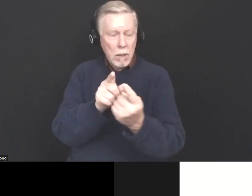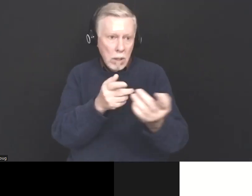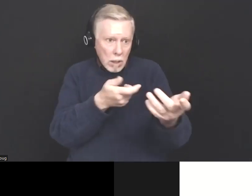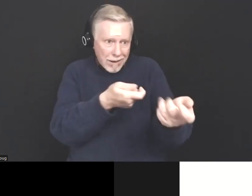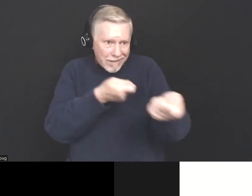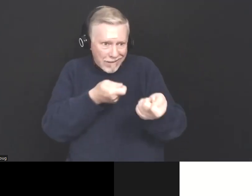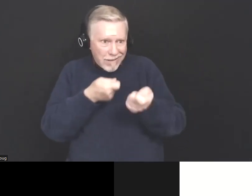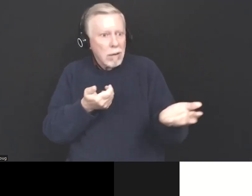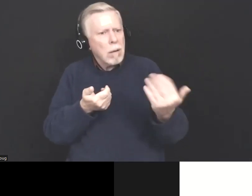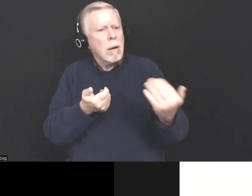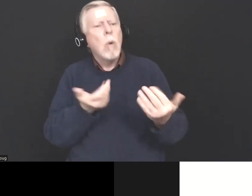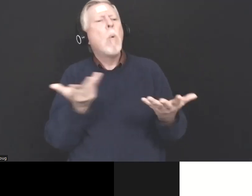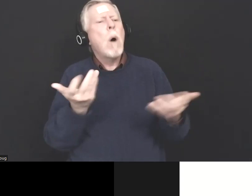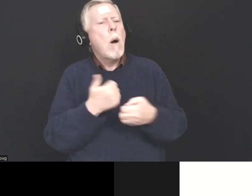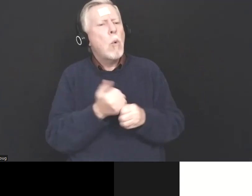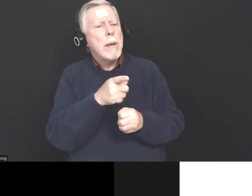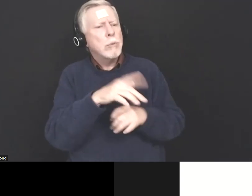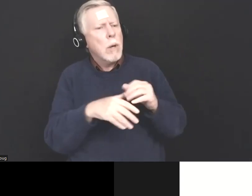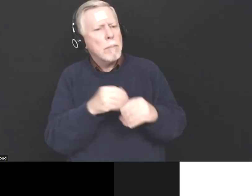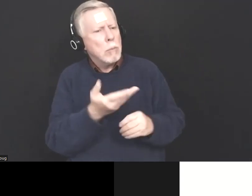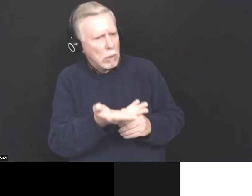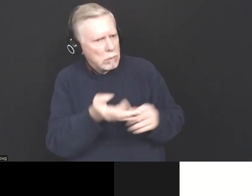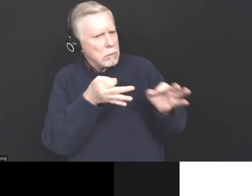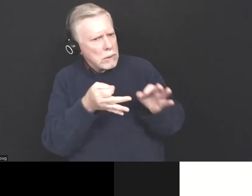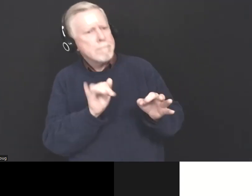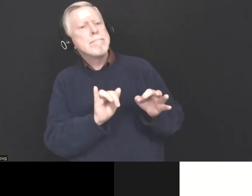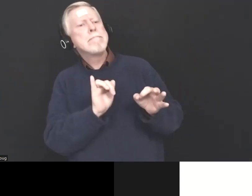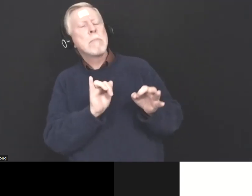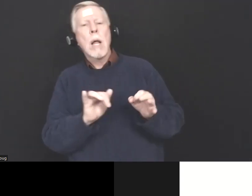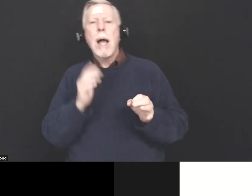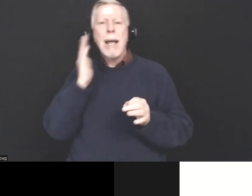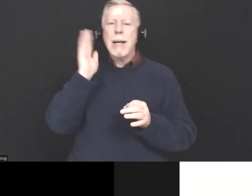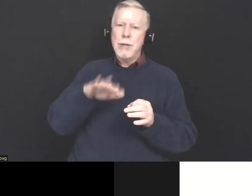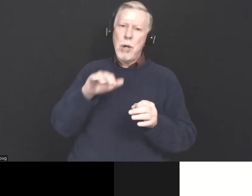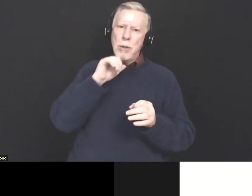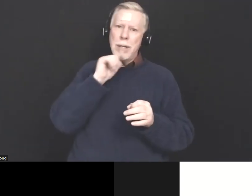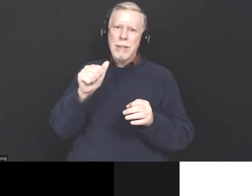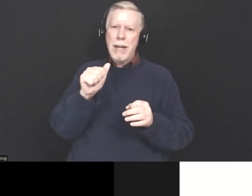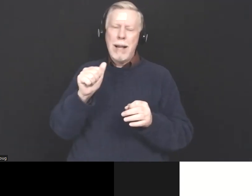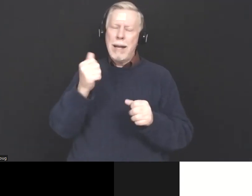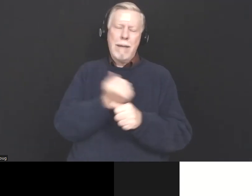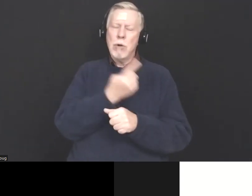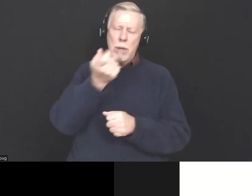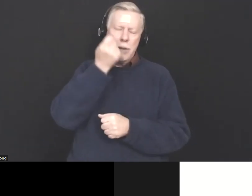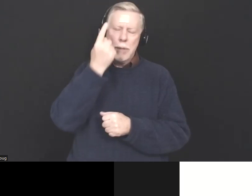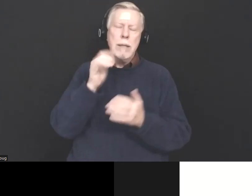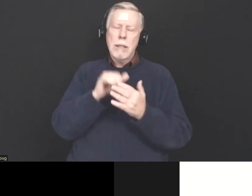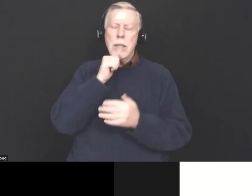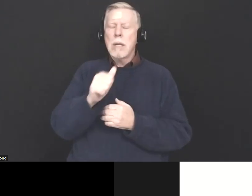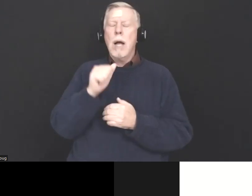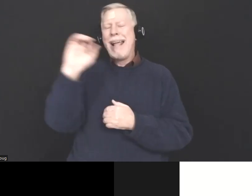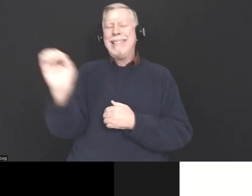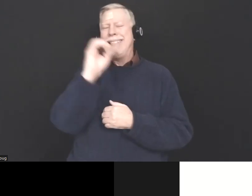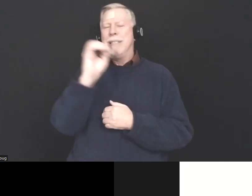comfortable, because and I know that everybody's into this is not a zero-sum game, all of this stuff. I'm having